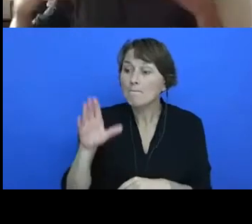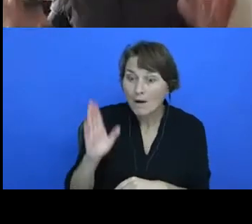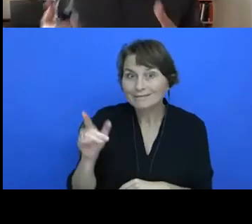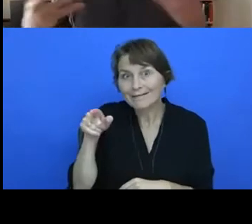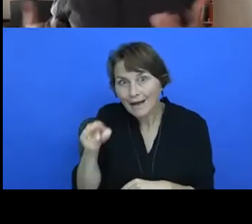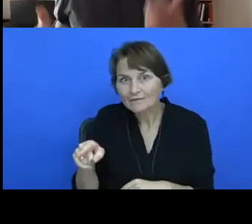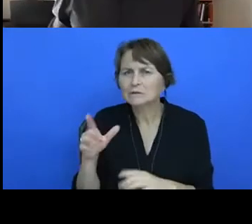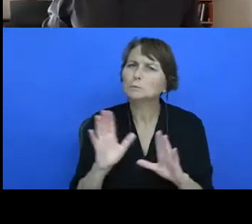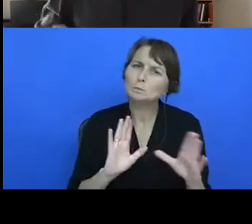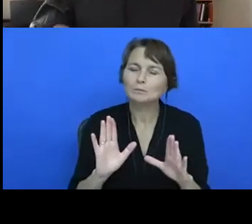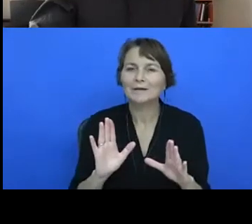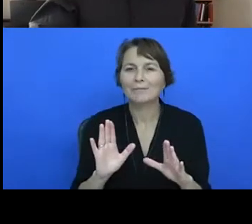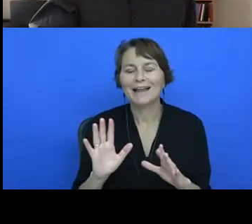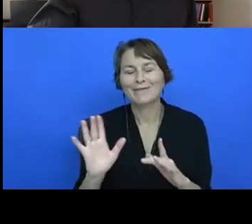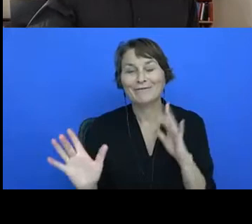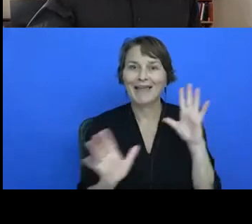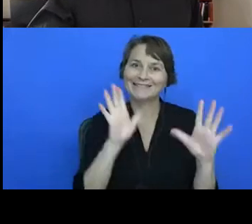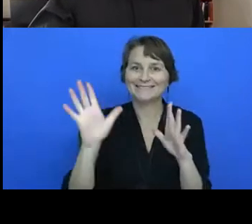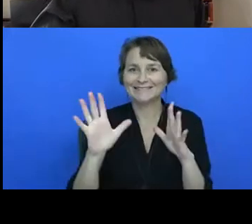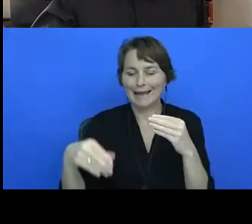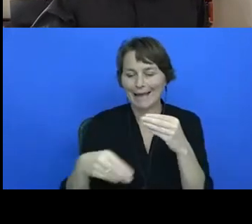these fancy add-ons that we had.